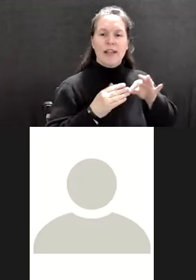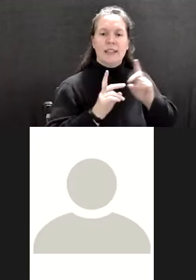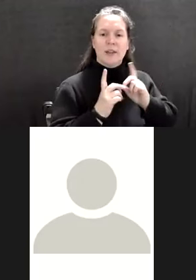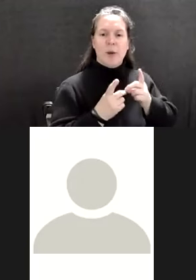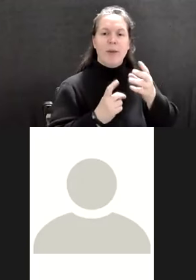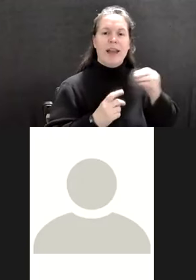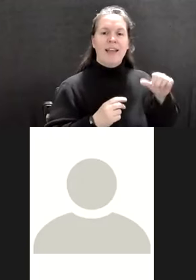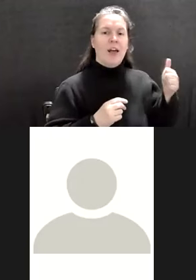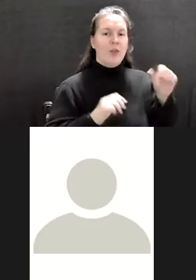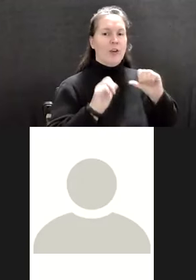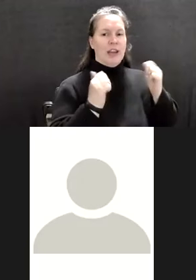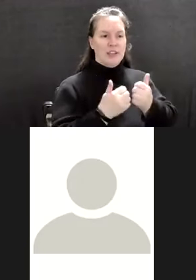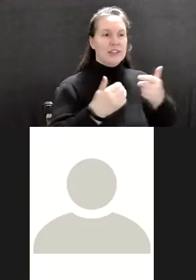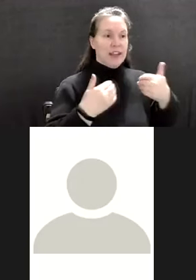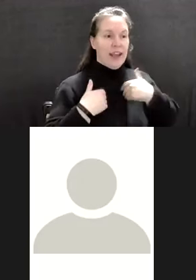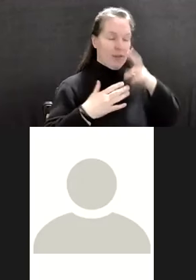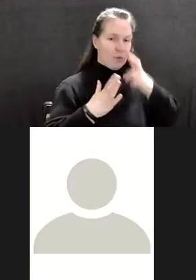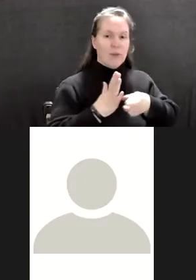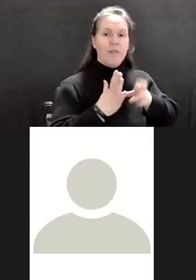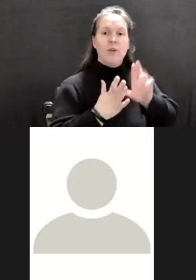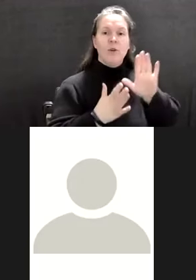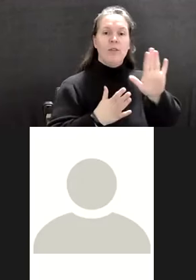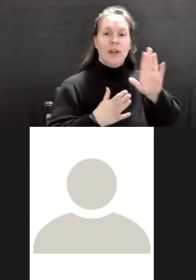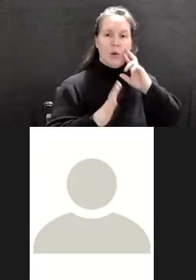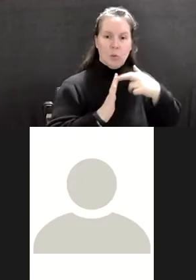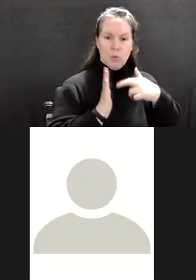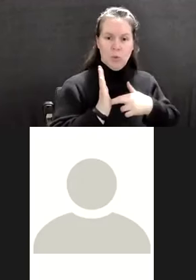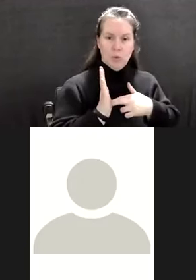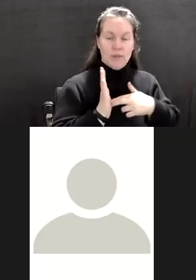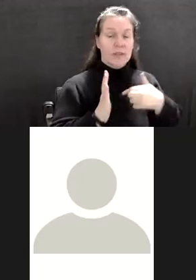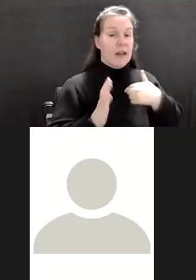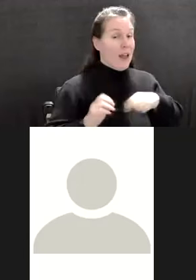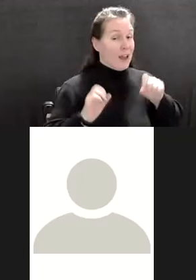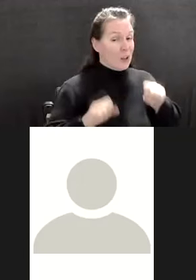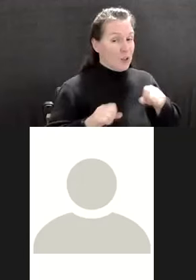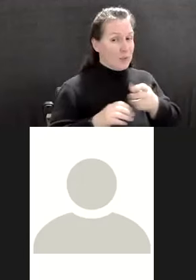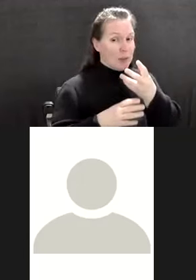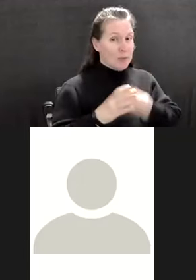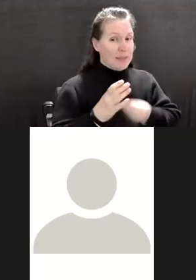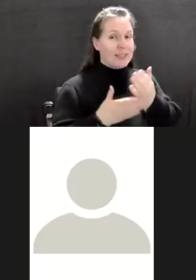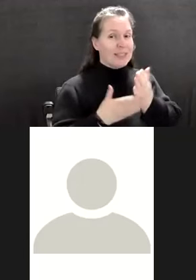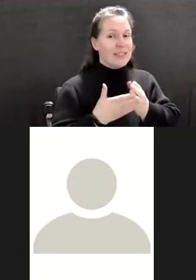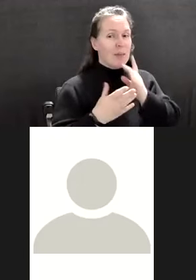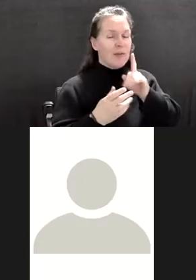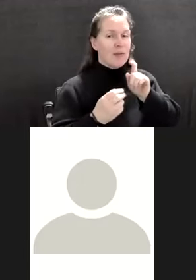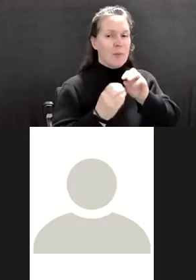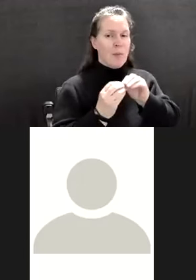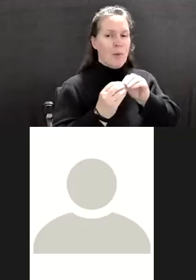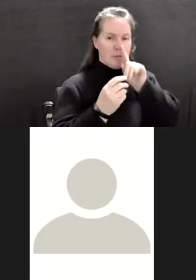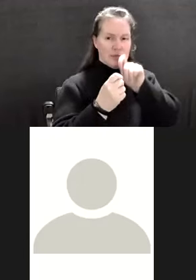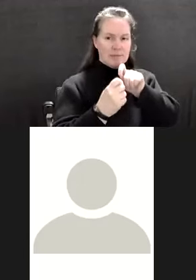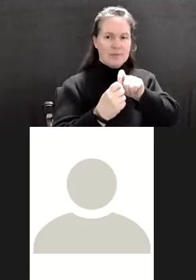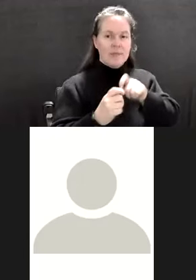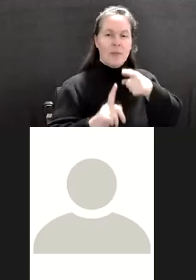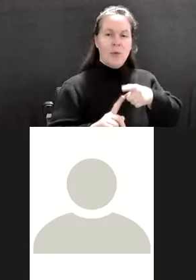to do a review of their rules. And I could be missing some of the finer points there, but that's my understanding.